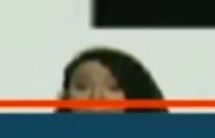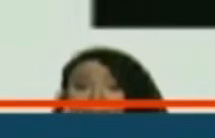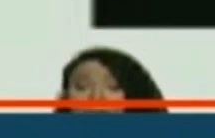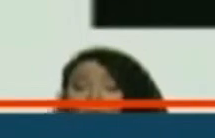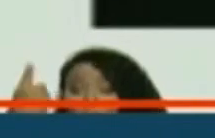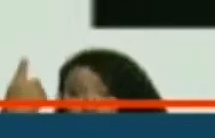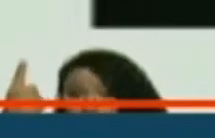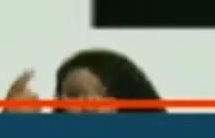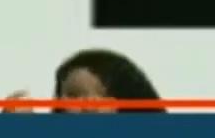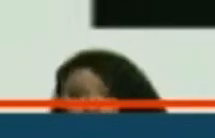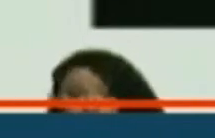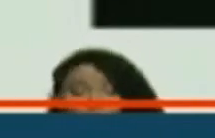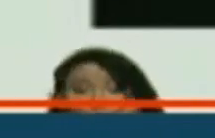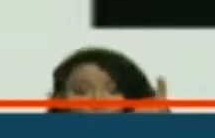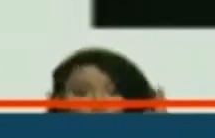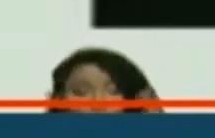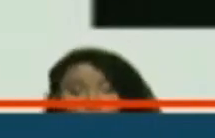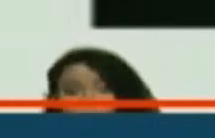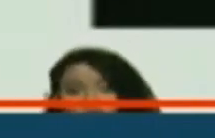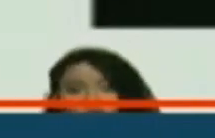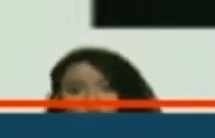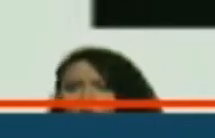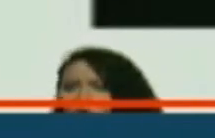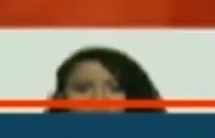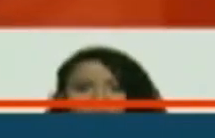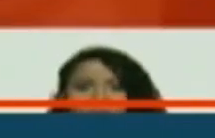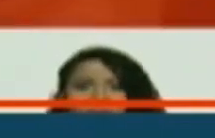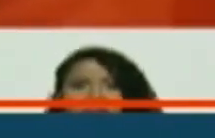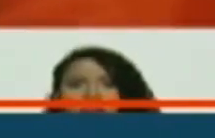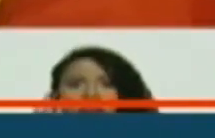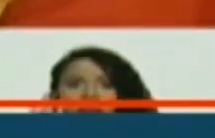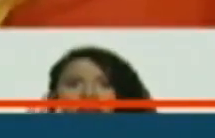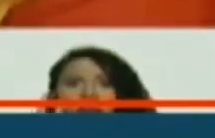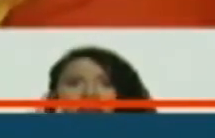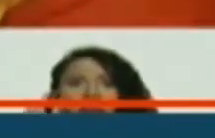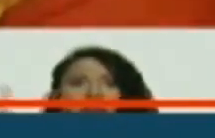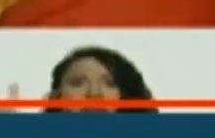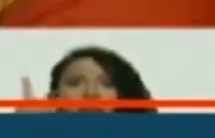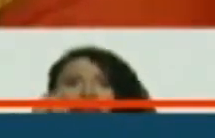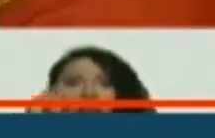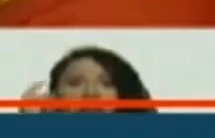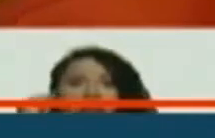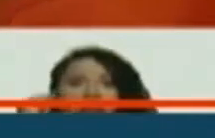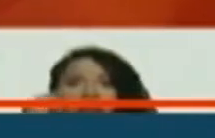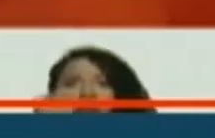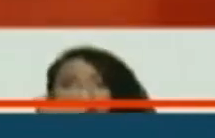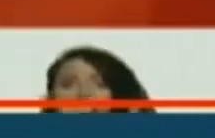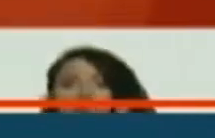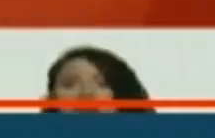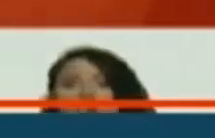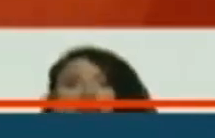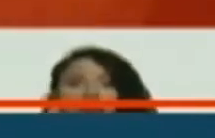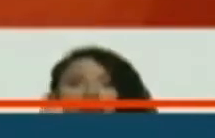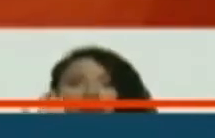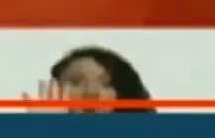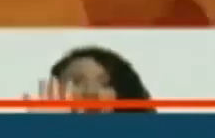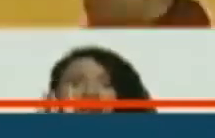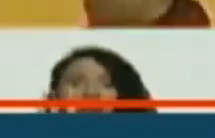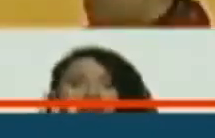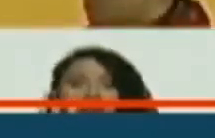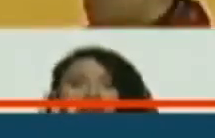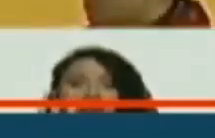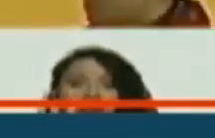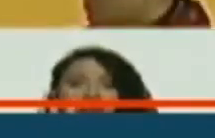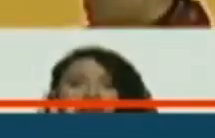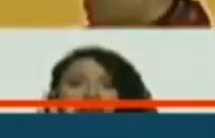different organizations that joined in the defense of the Essequibo territory. Rodriguez emphasized that the campaign resulted in national unity where